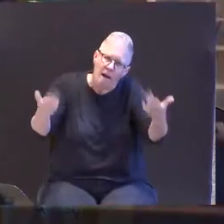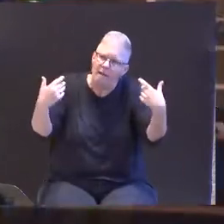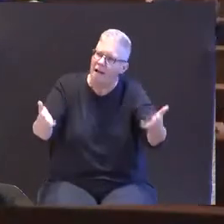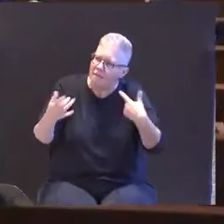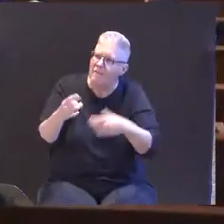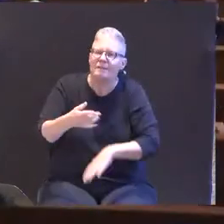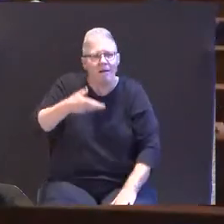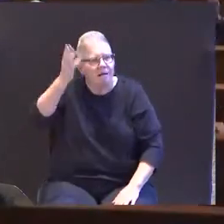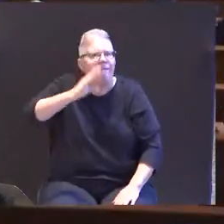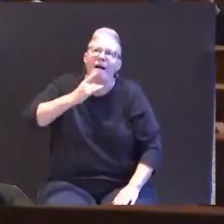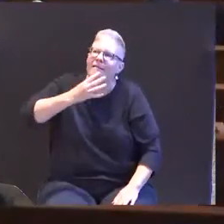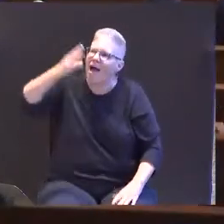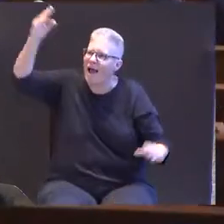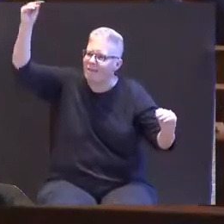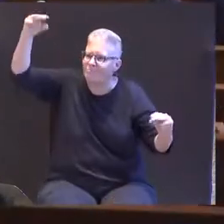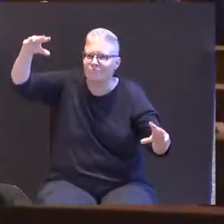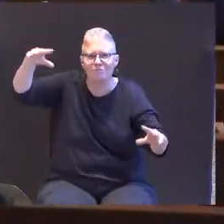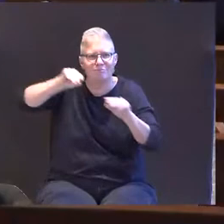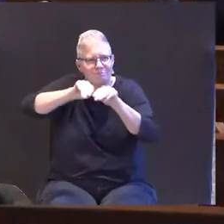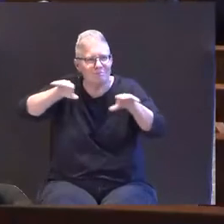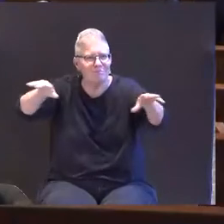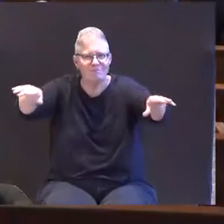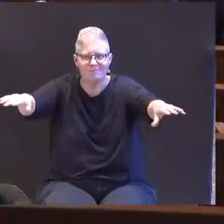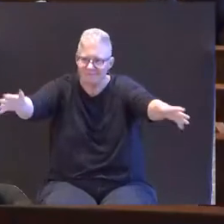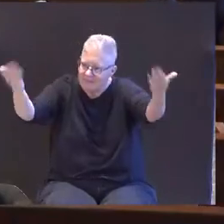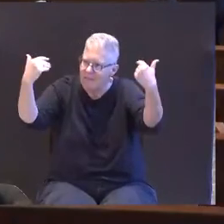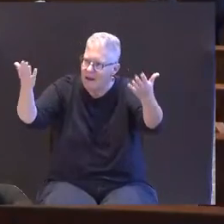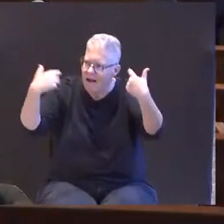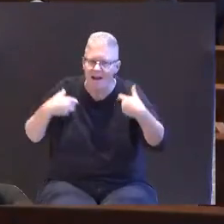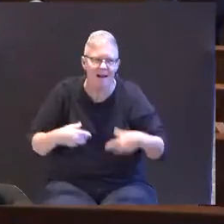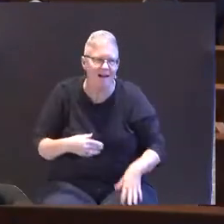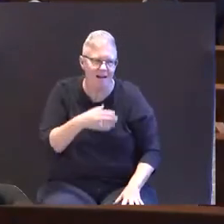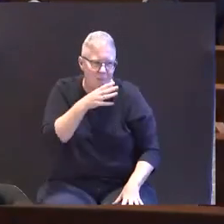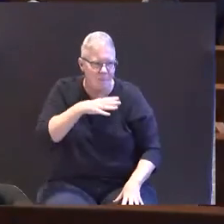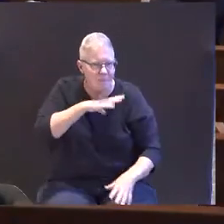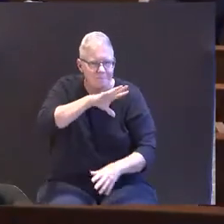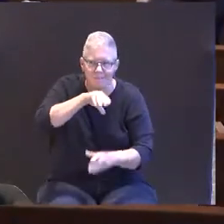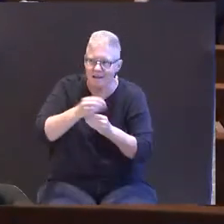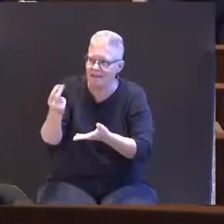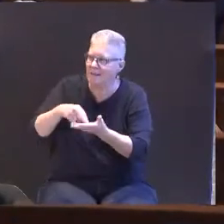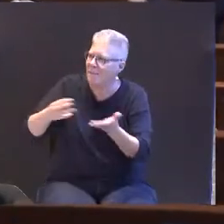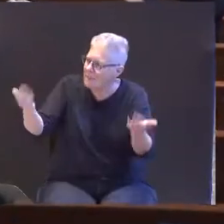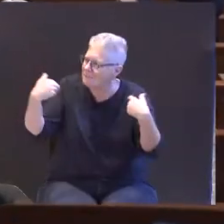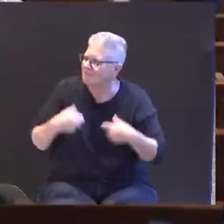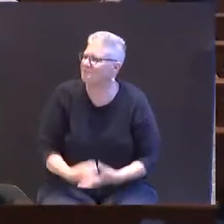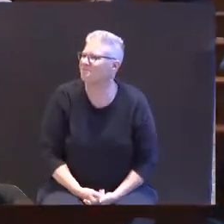Shine. Come on. Let your light shine. Let your light shine. Come on. Woo.